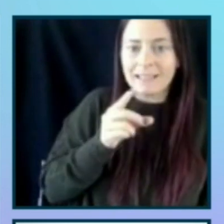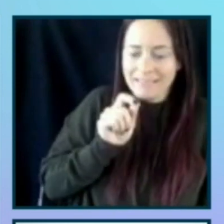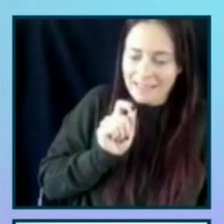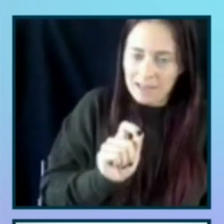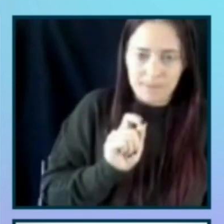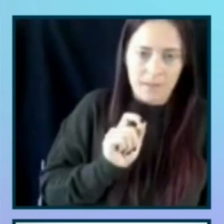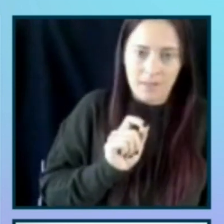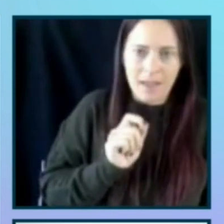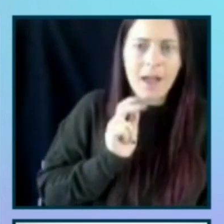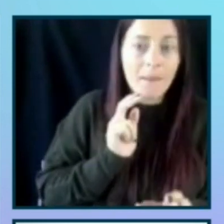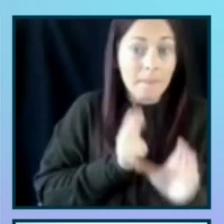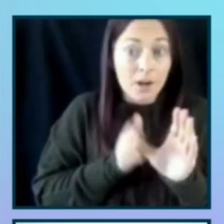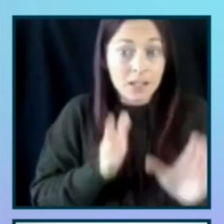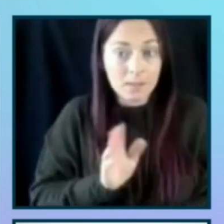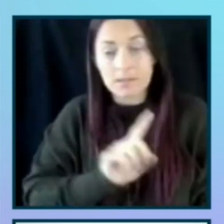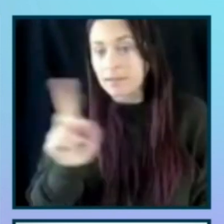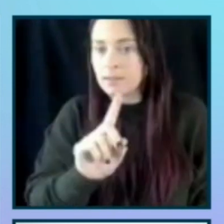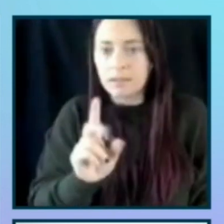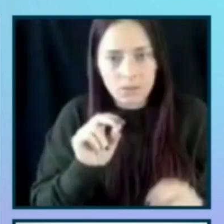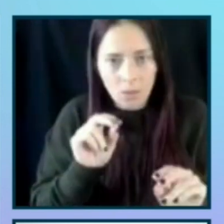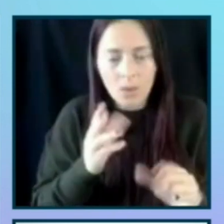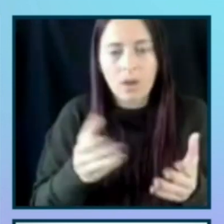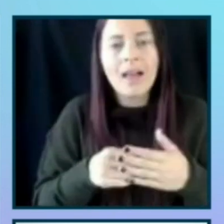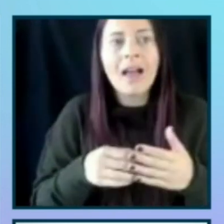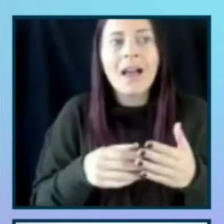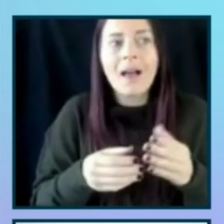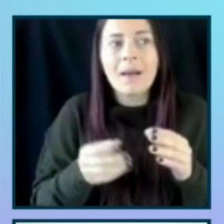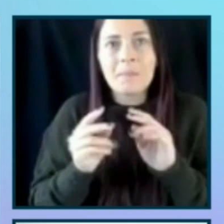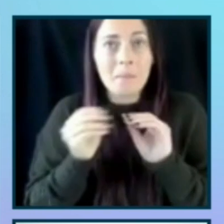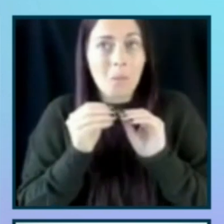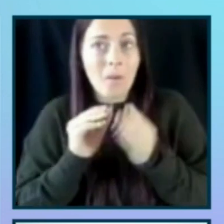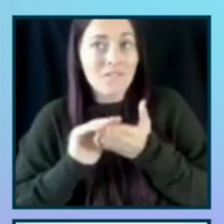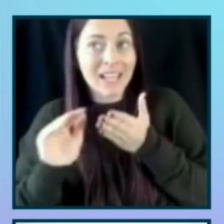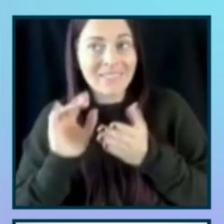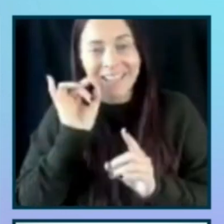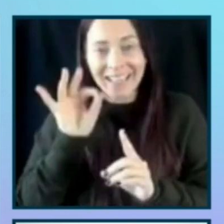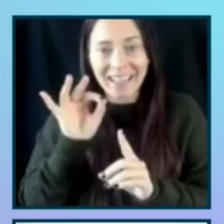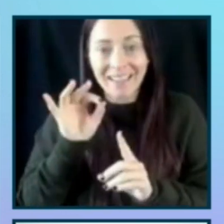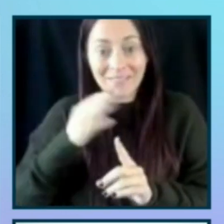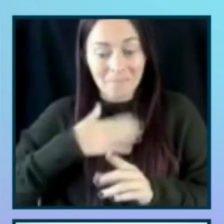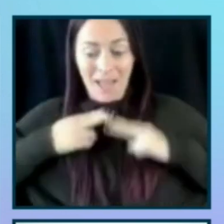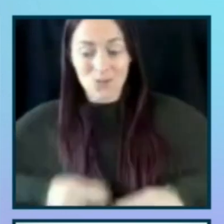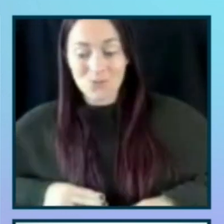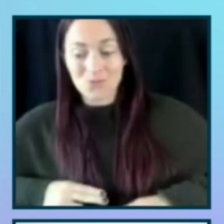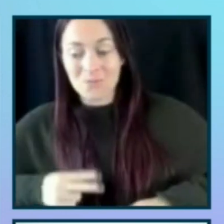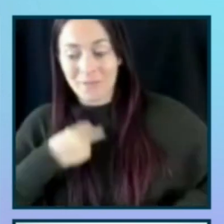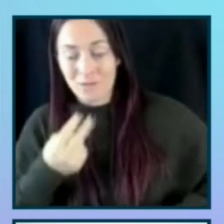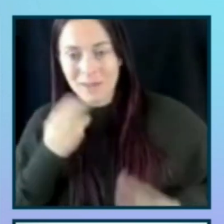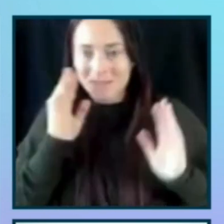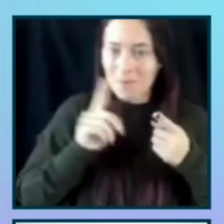participants were calling that out. We did find that they were a bit more forgiving when it was my human voice, as opposed to the Adobe